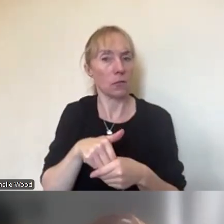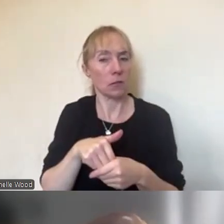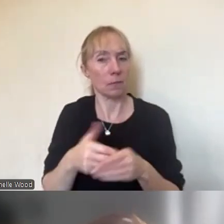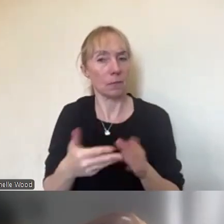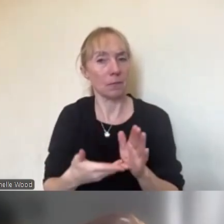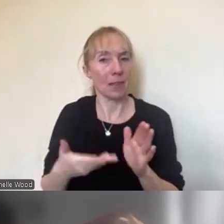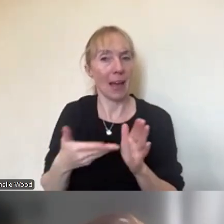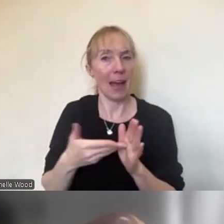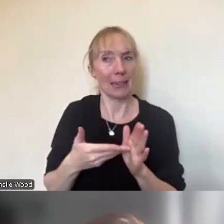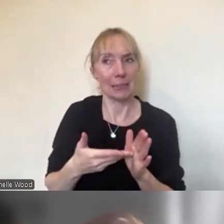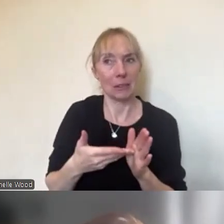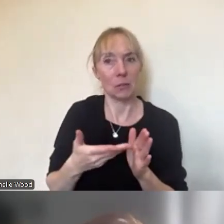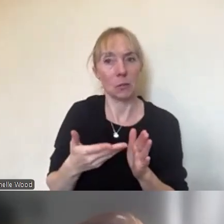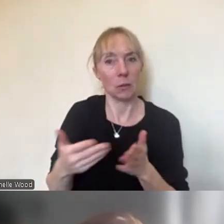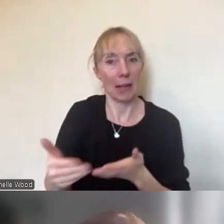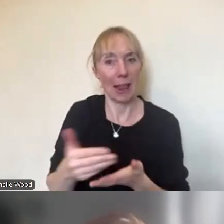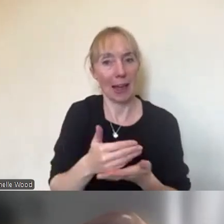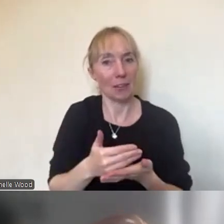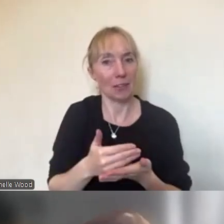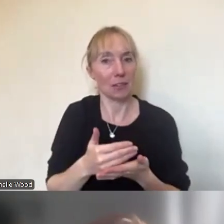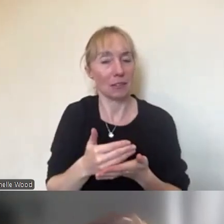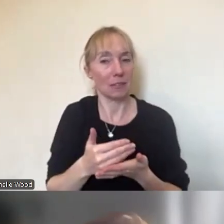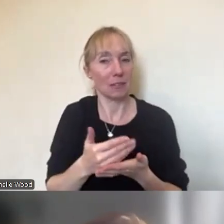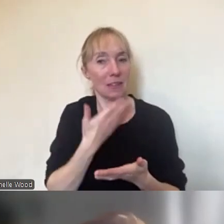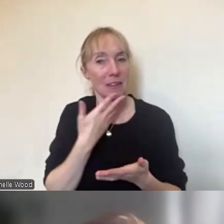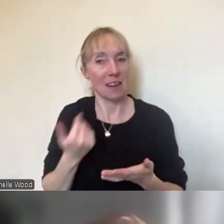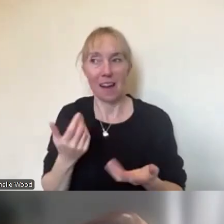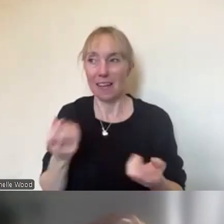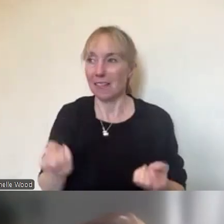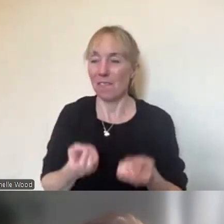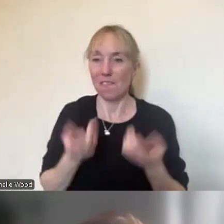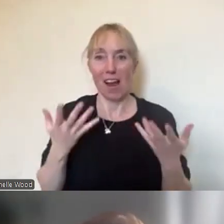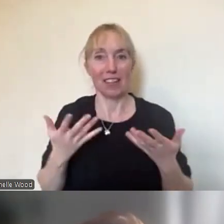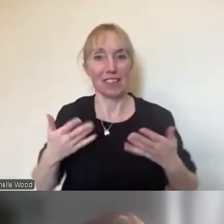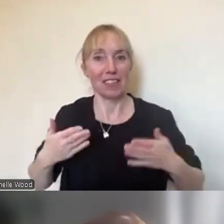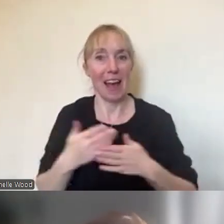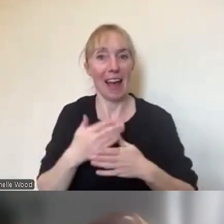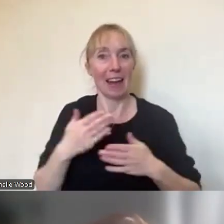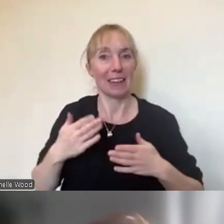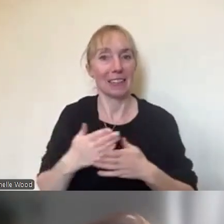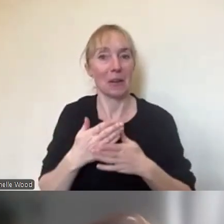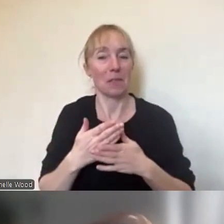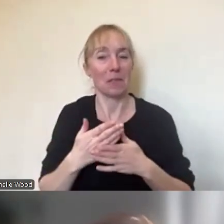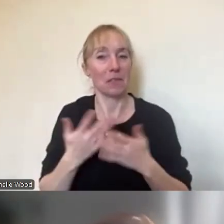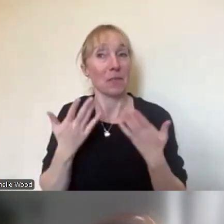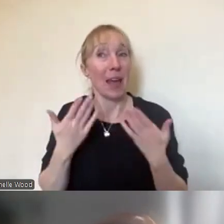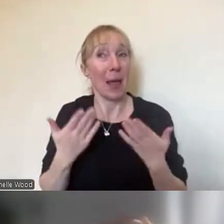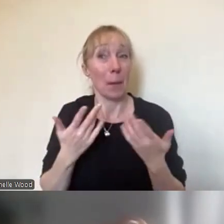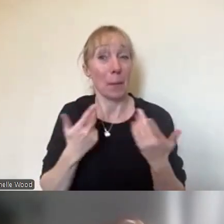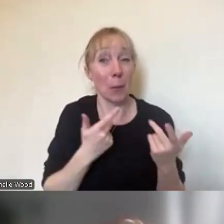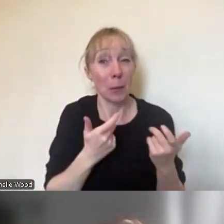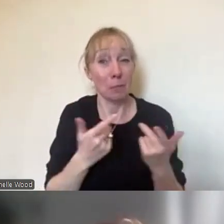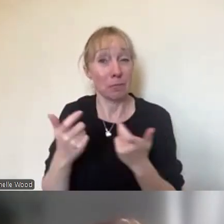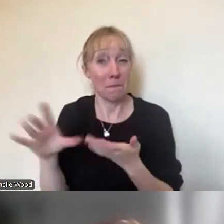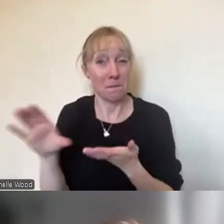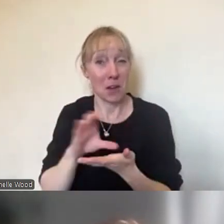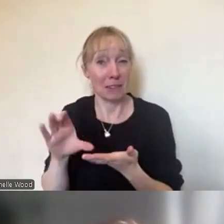the collection, which is nice that it keeps it fresh and active. We are currently seeking funding, it's all about the